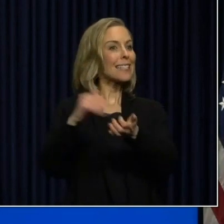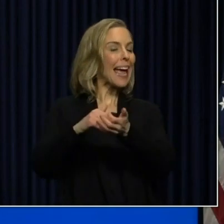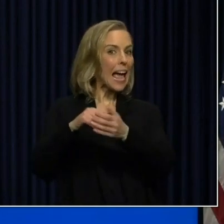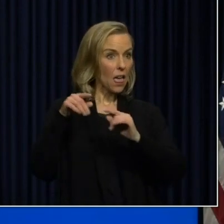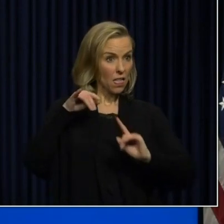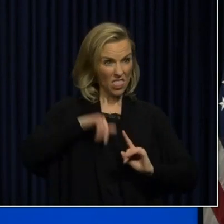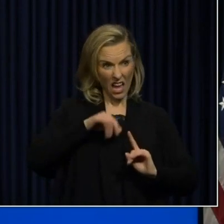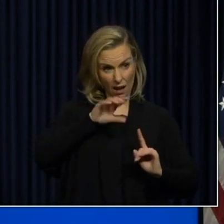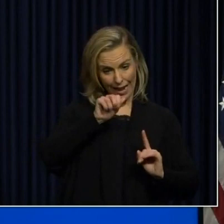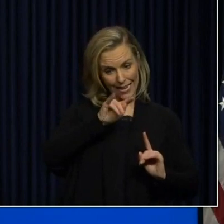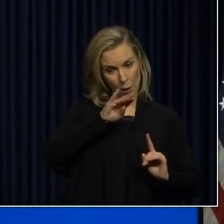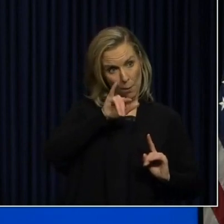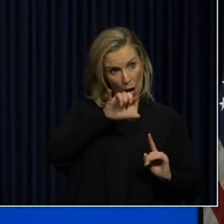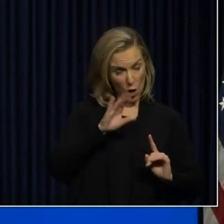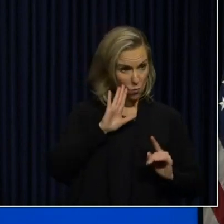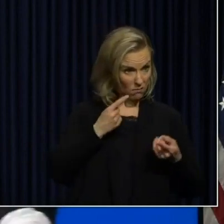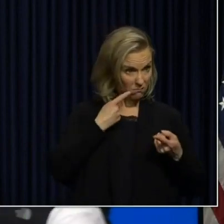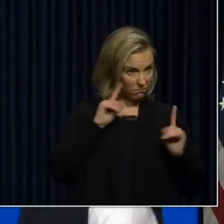question.